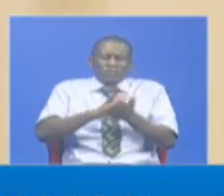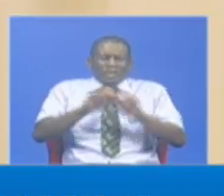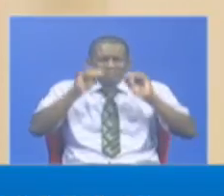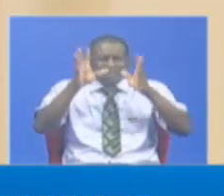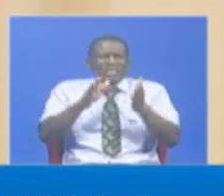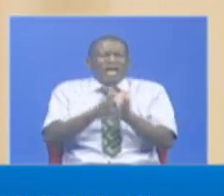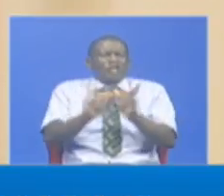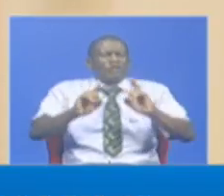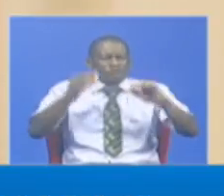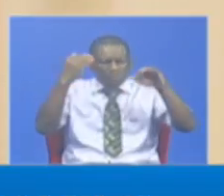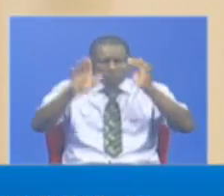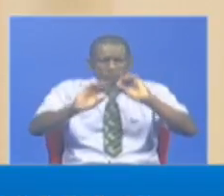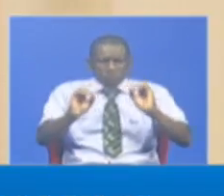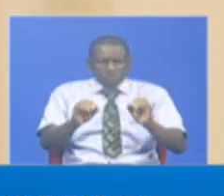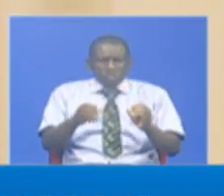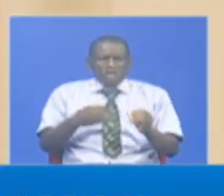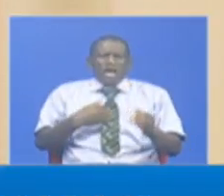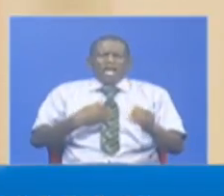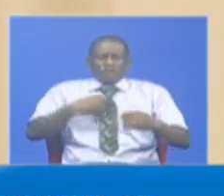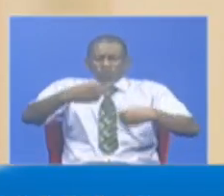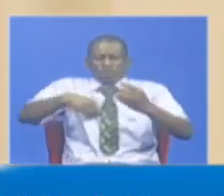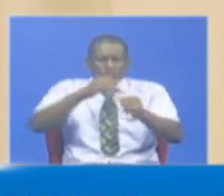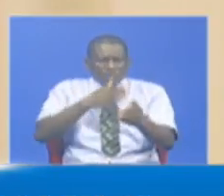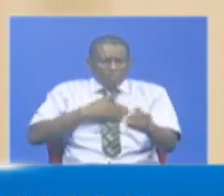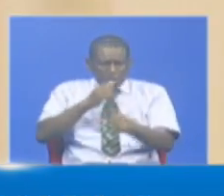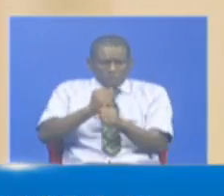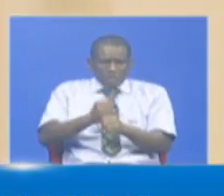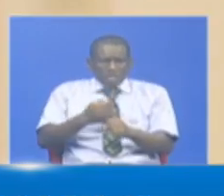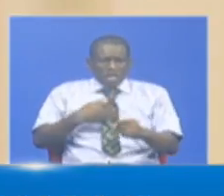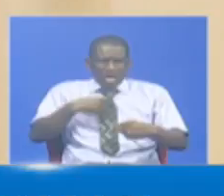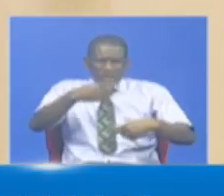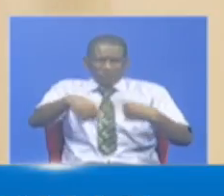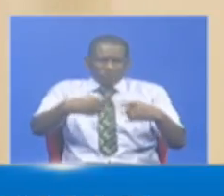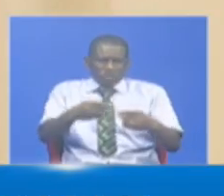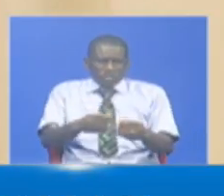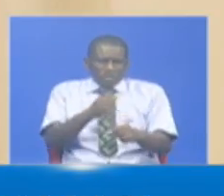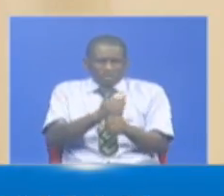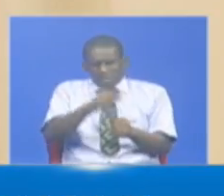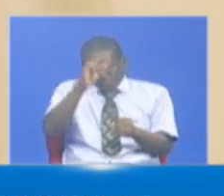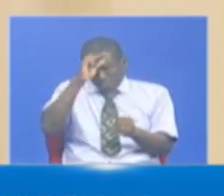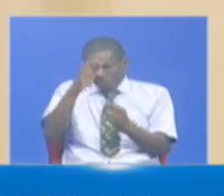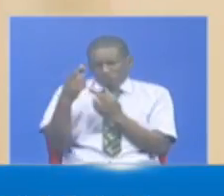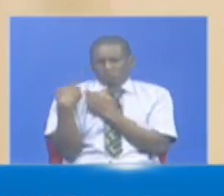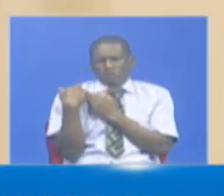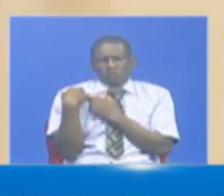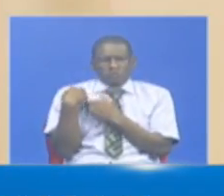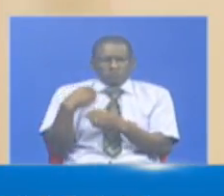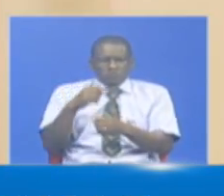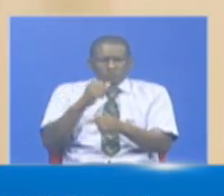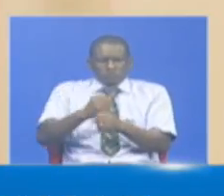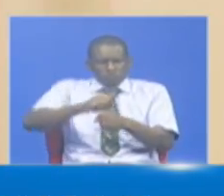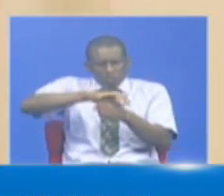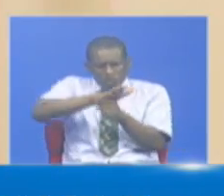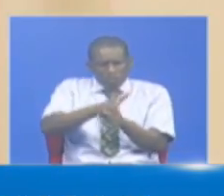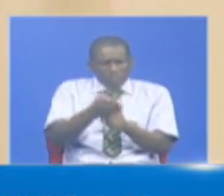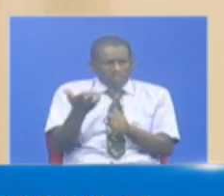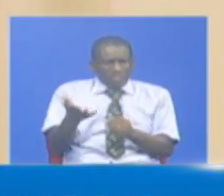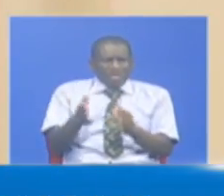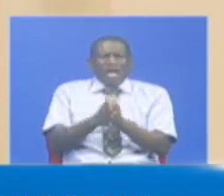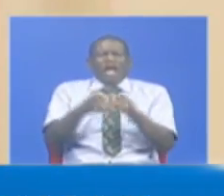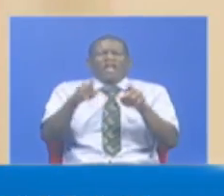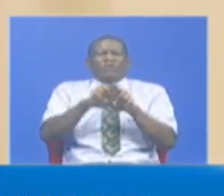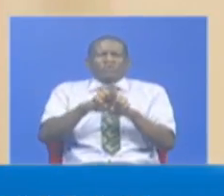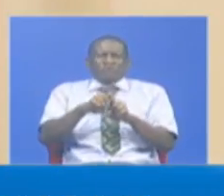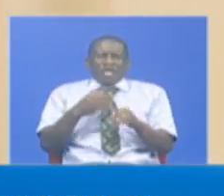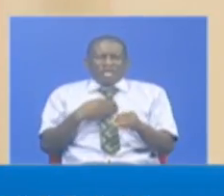I have to keep up with my work. I have to keep up with holding government accountable to do COVID the right way. And I also have to